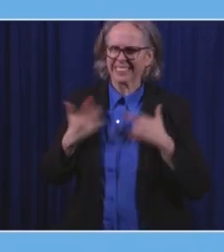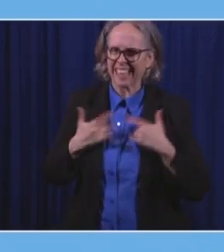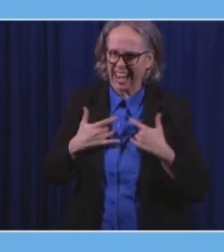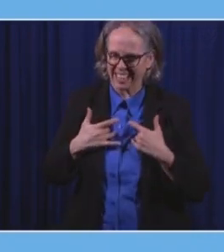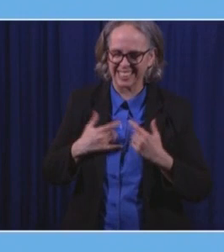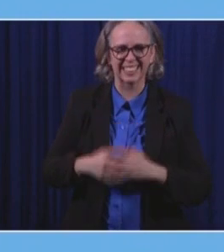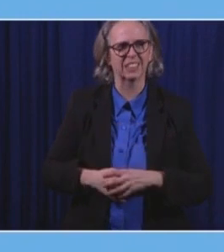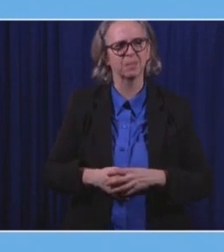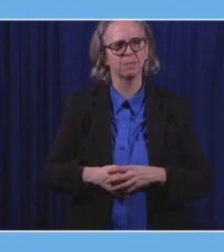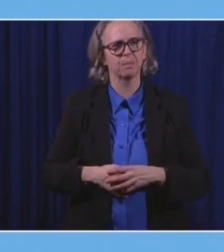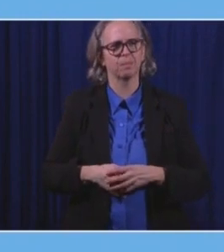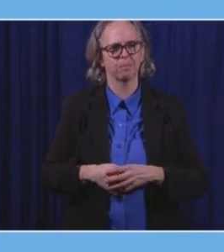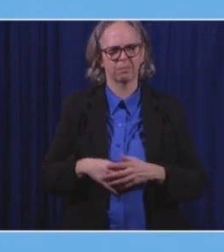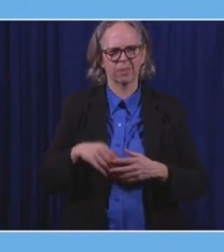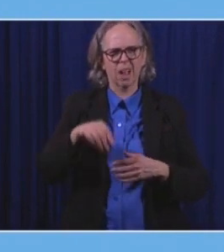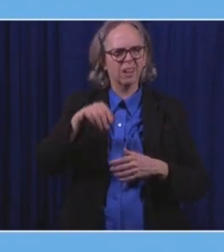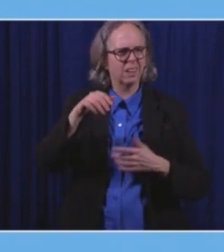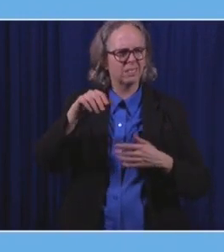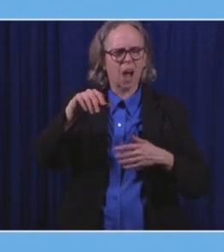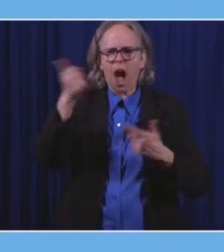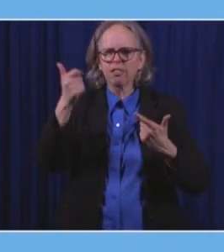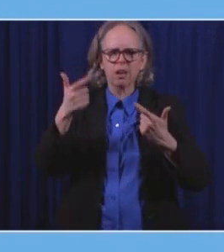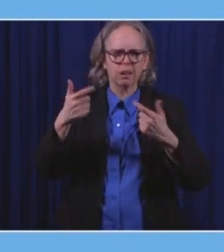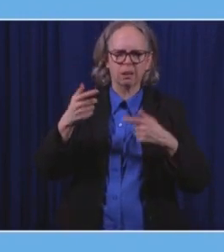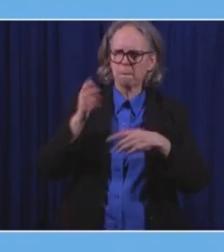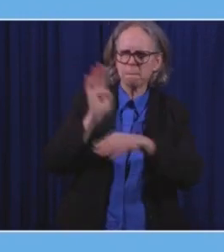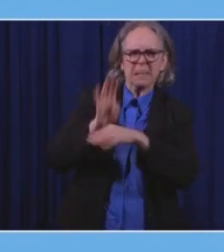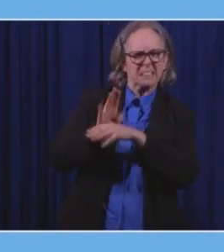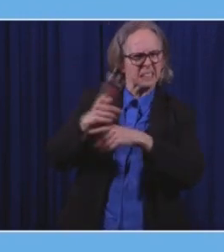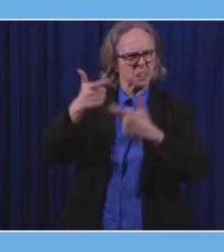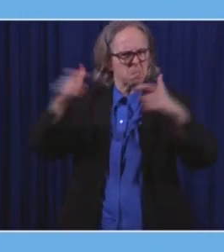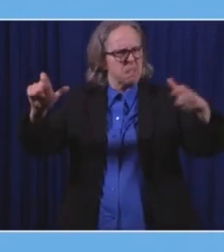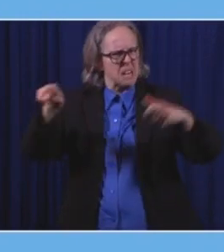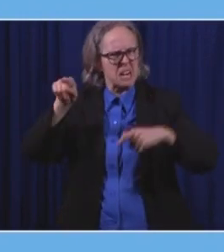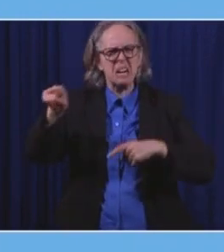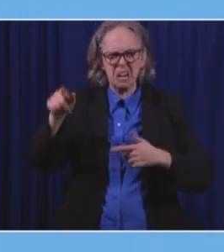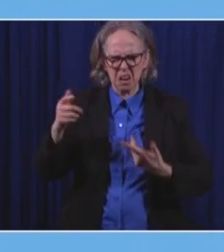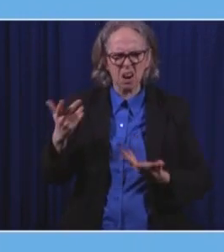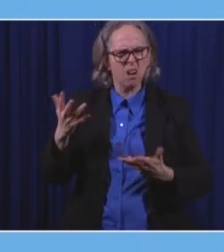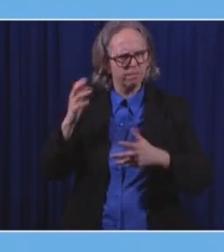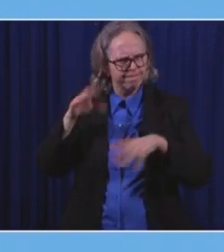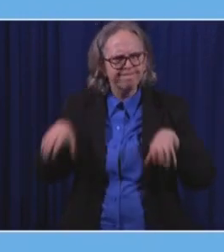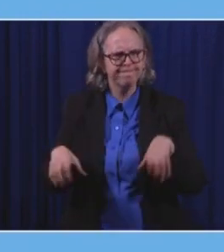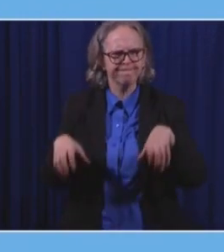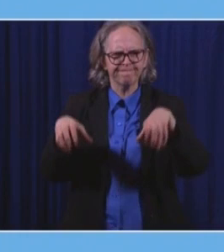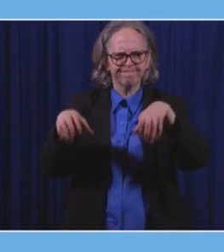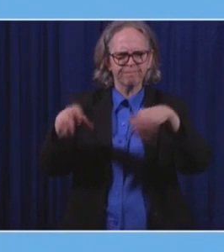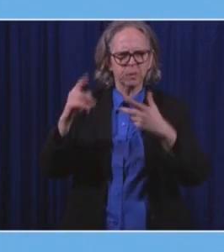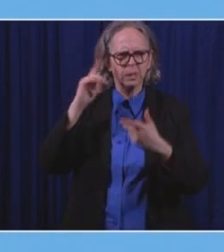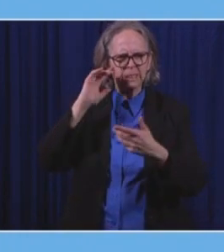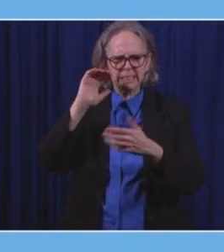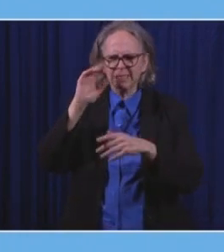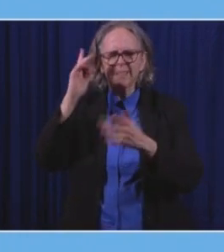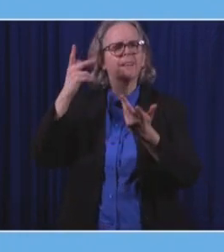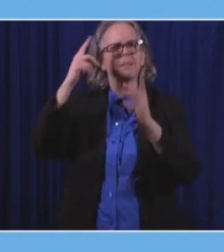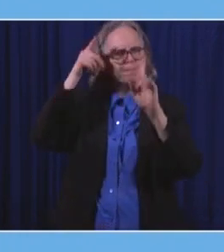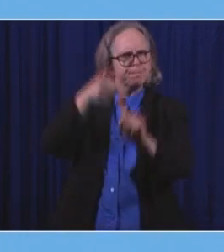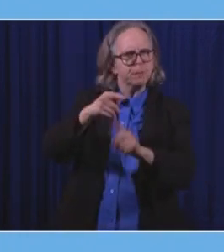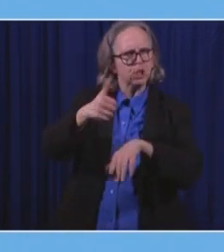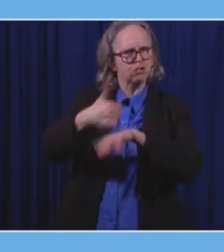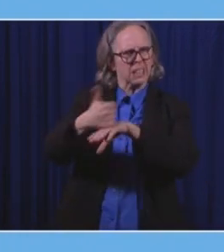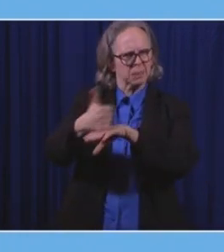testing at the Transportation Research Center. Very important. And then this morning, we were on a virtual ribbon